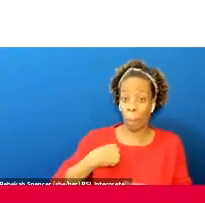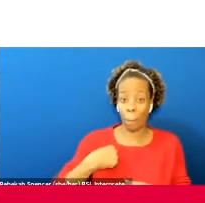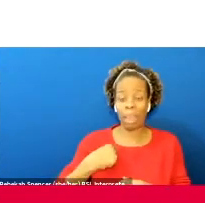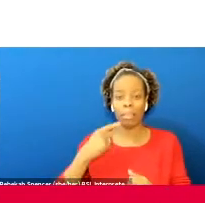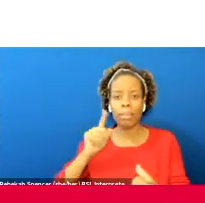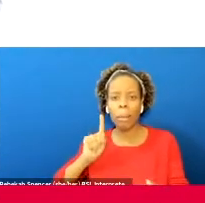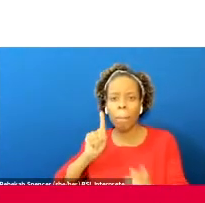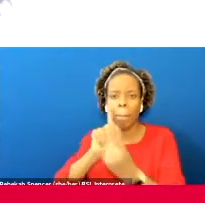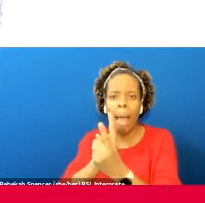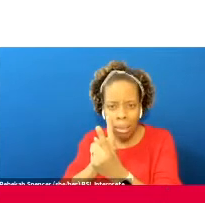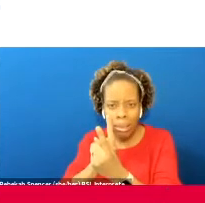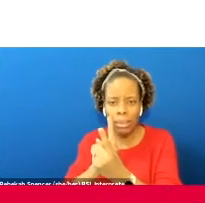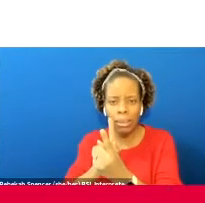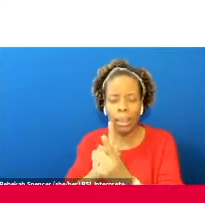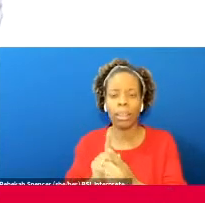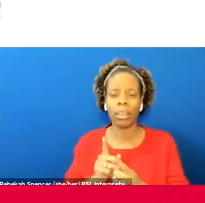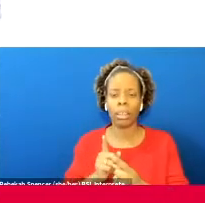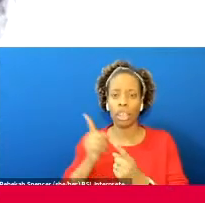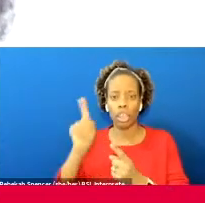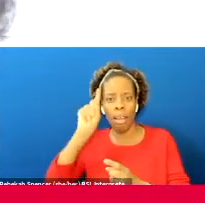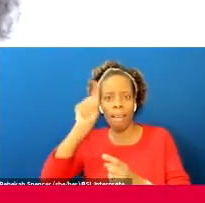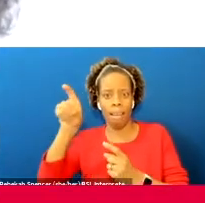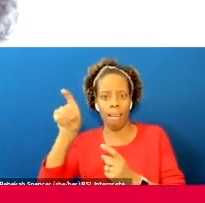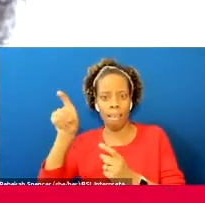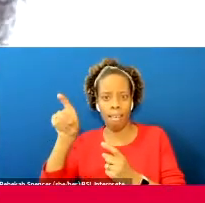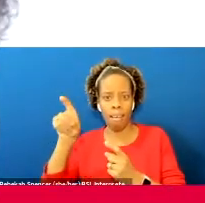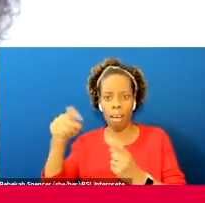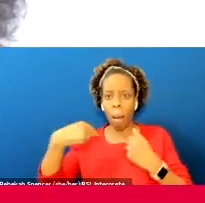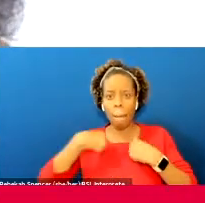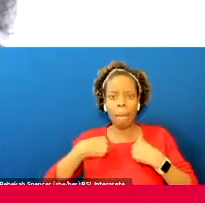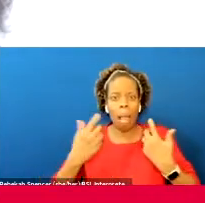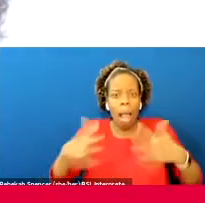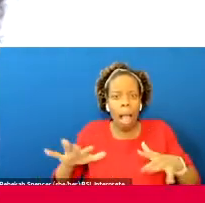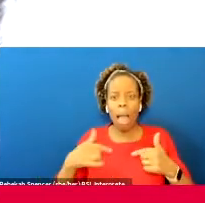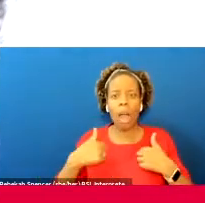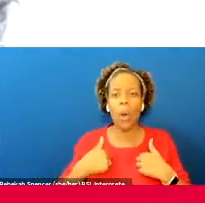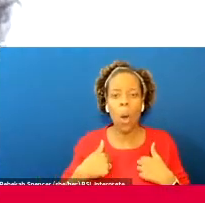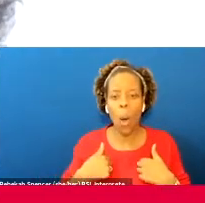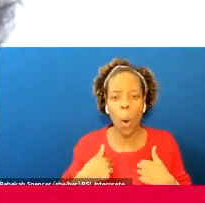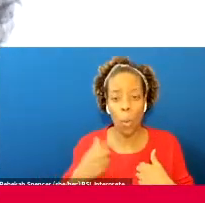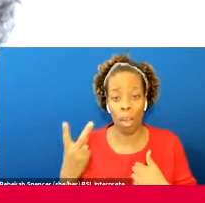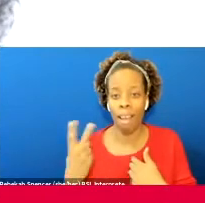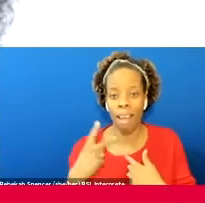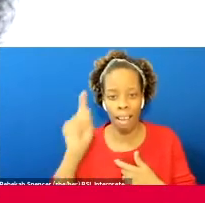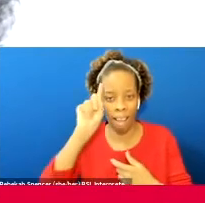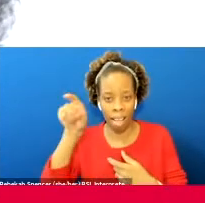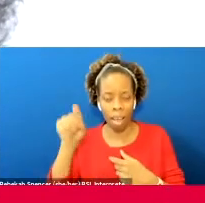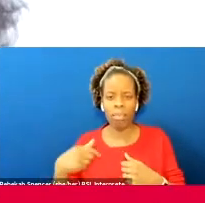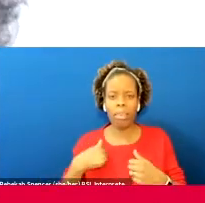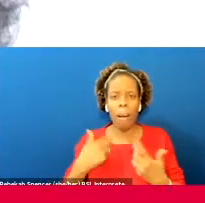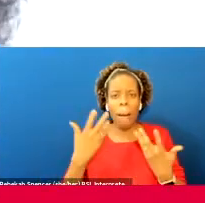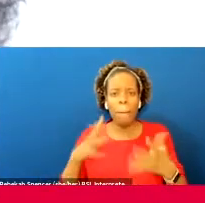and she really came up with it. It wasn't me. but we've been working on this together for the